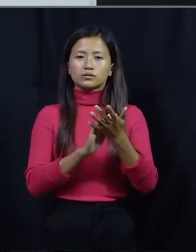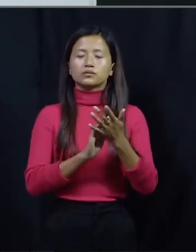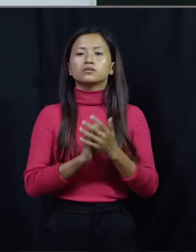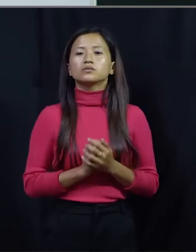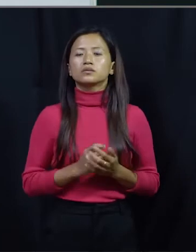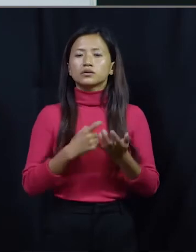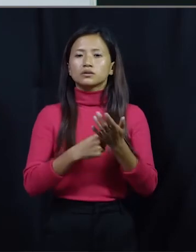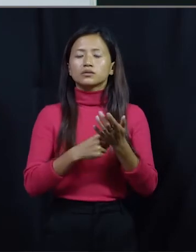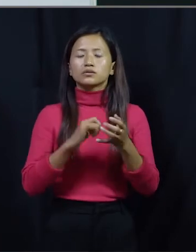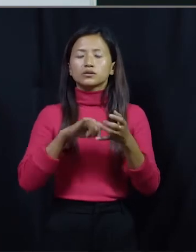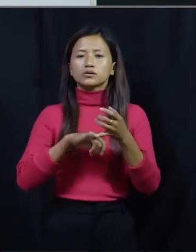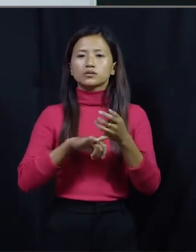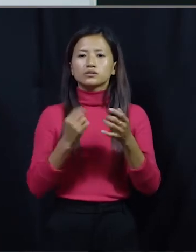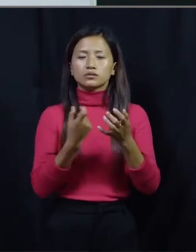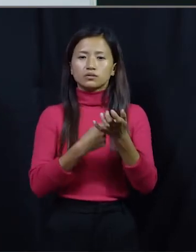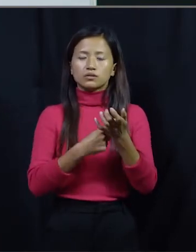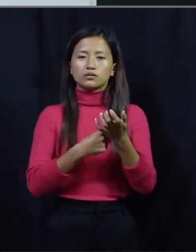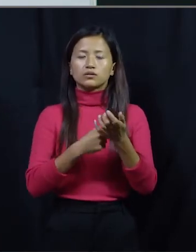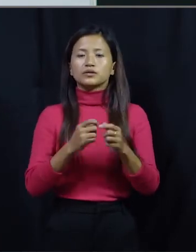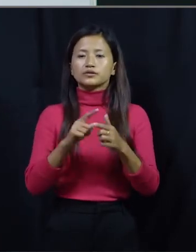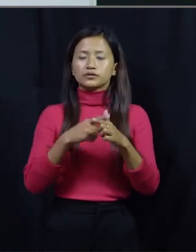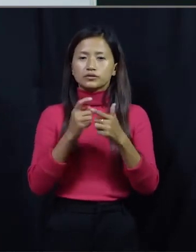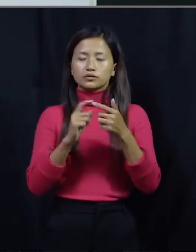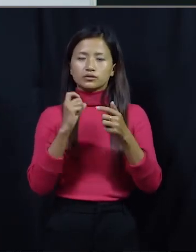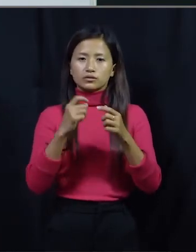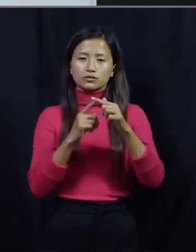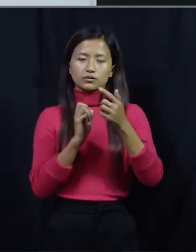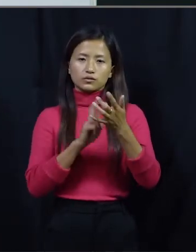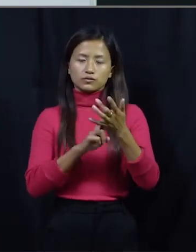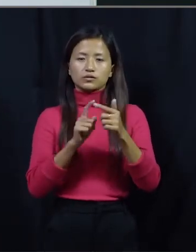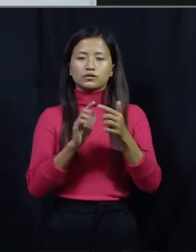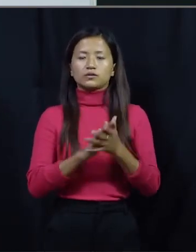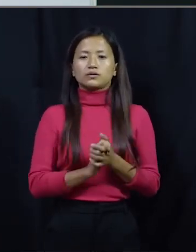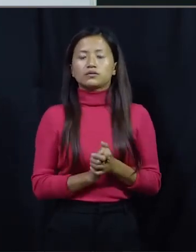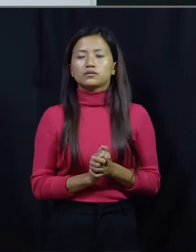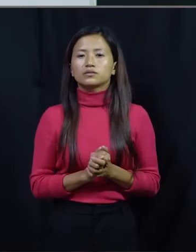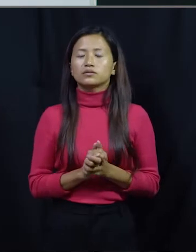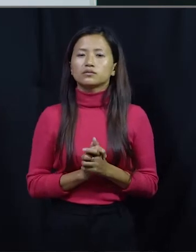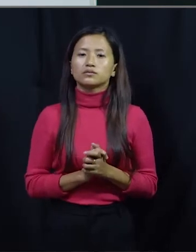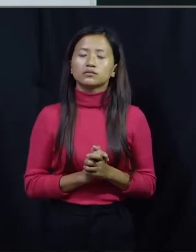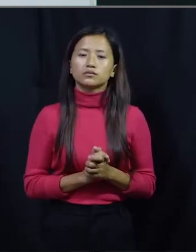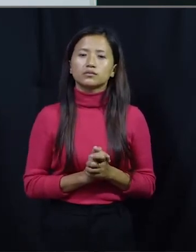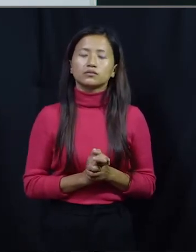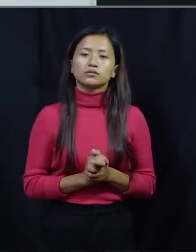onto or surjective. The other name for onto function is surjective.